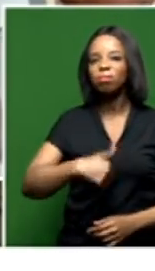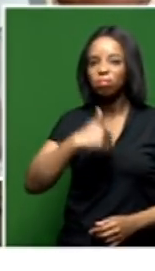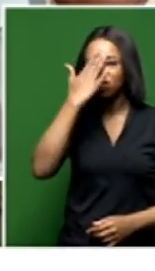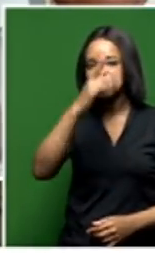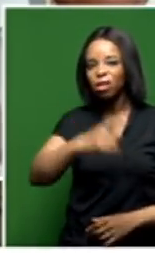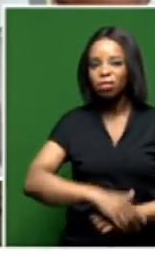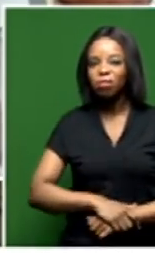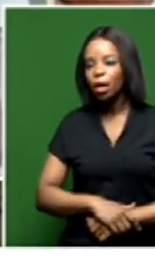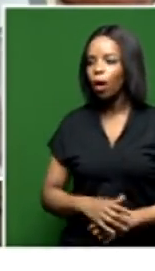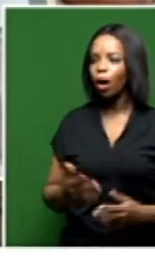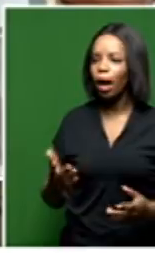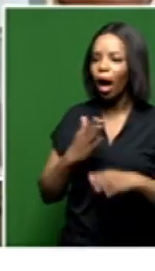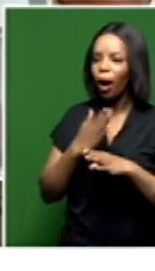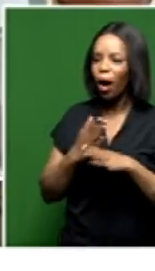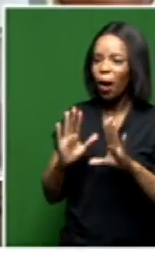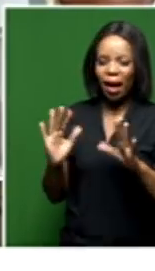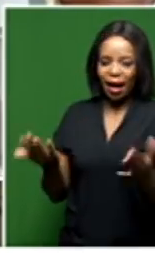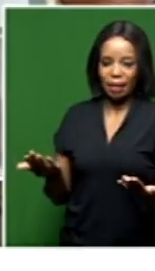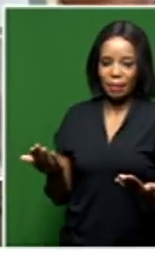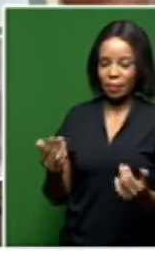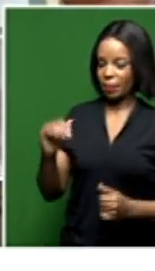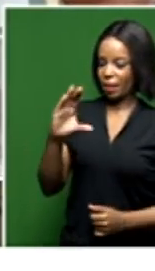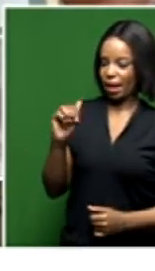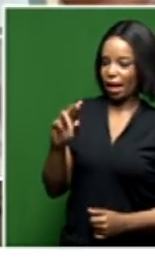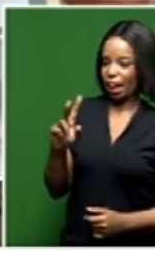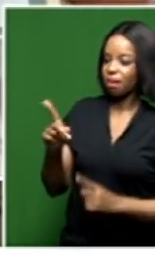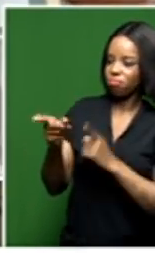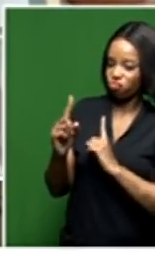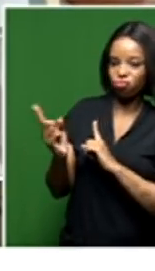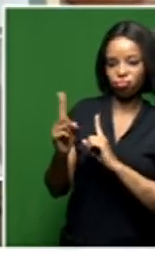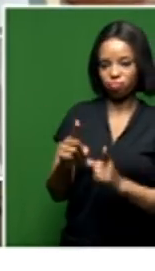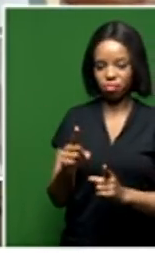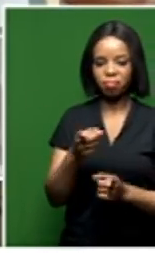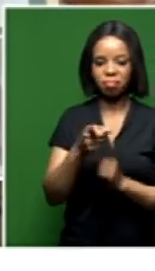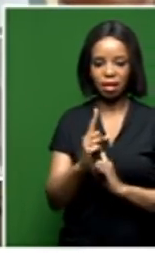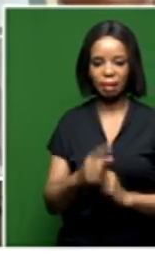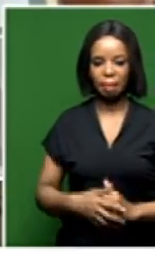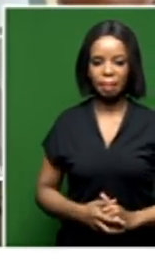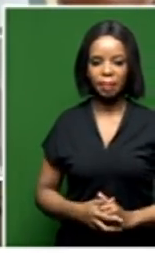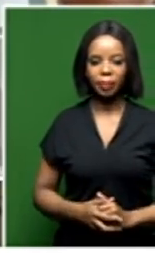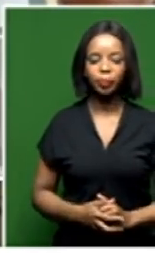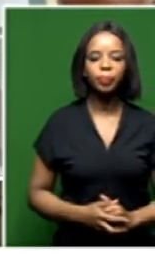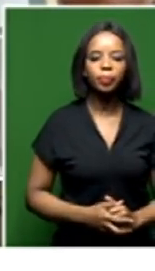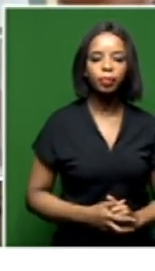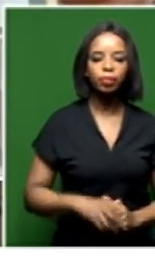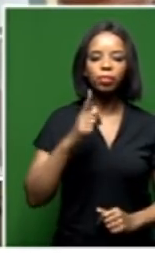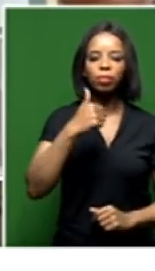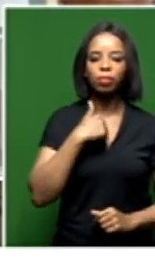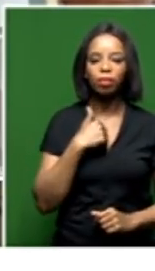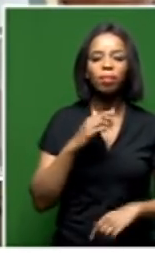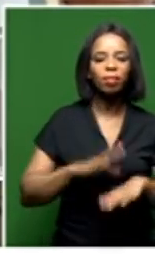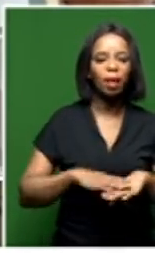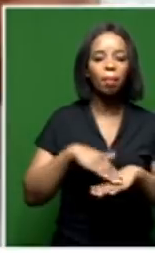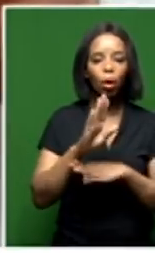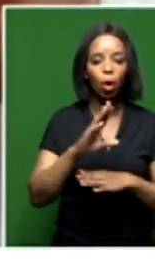How does it work? Carla, you first and then Christiaan. So I'm very much more, I'm involved